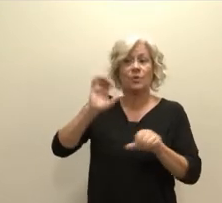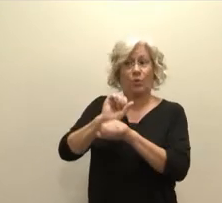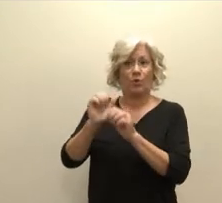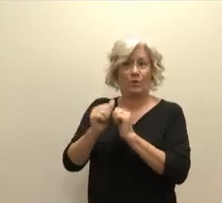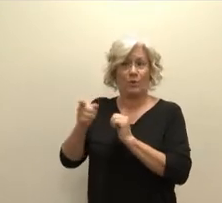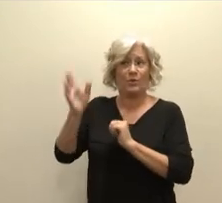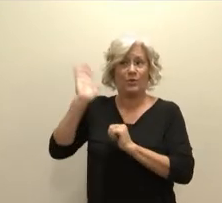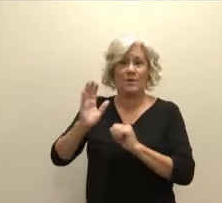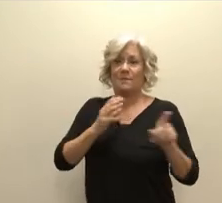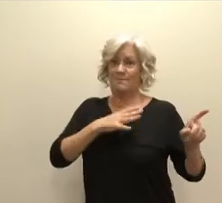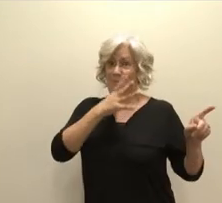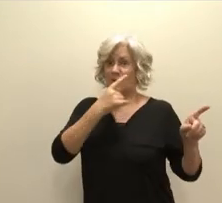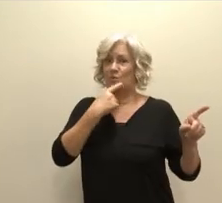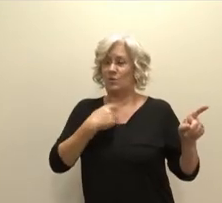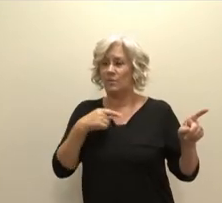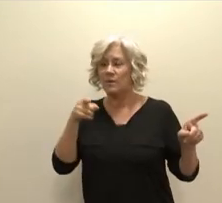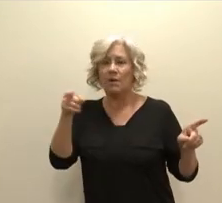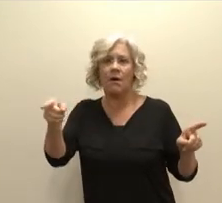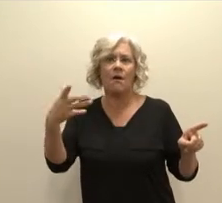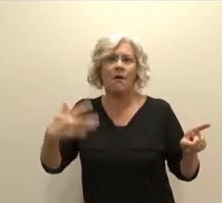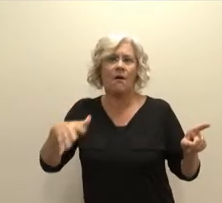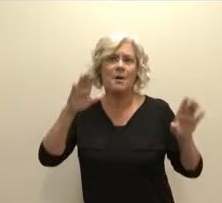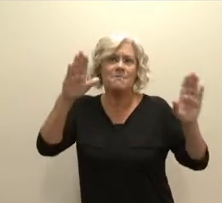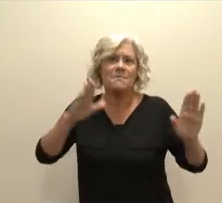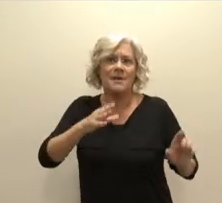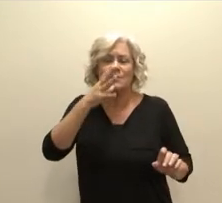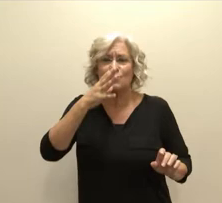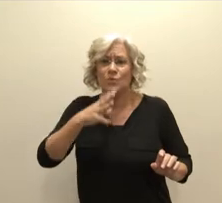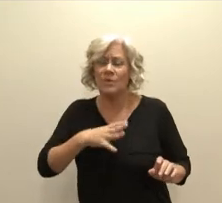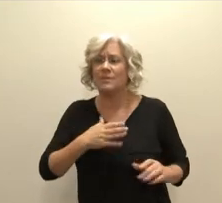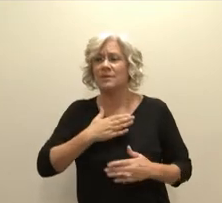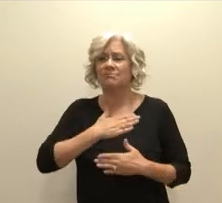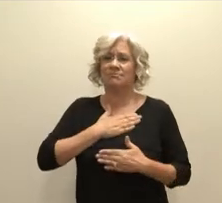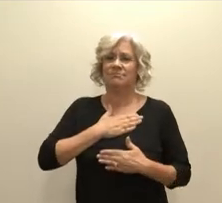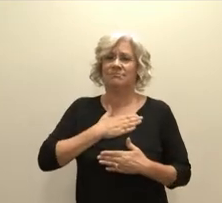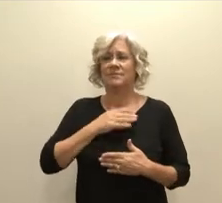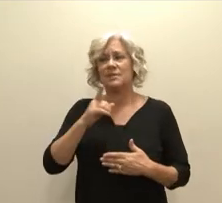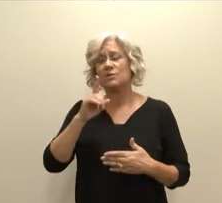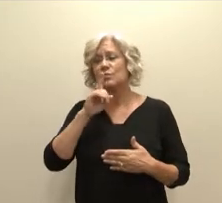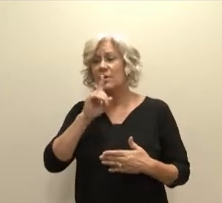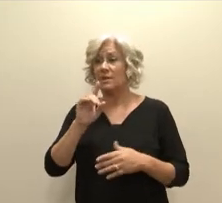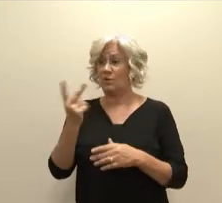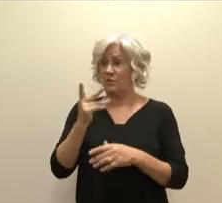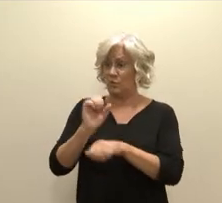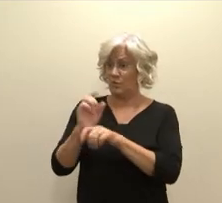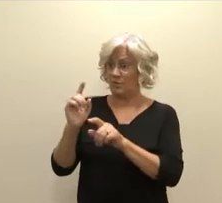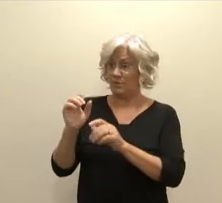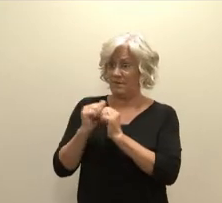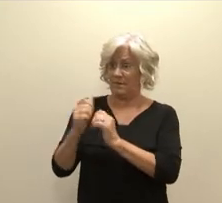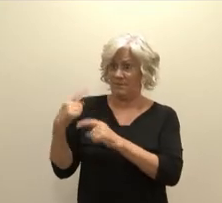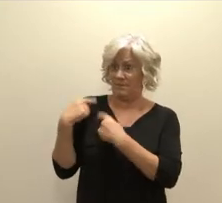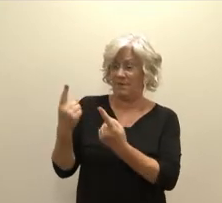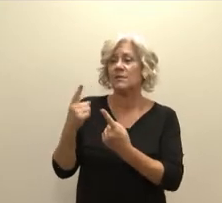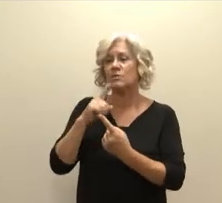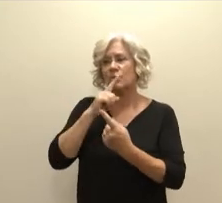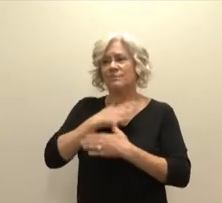time, and she told me how amazing you were, and she was not lying. You just have been a pleasure to work with. Thank you.